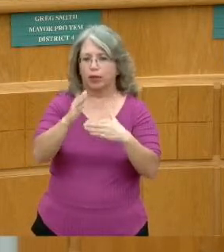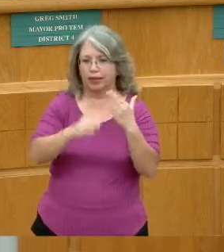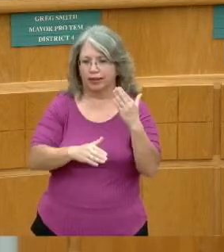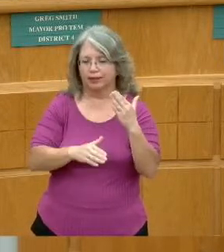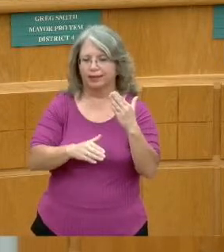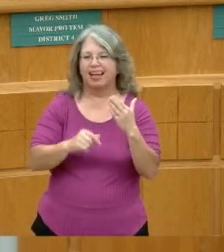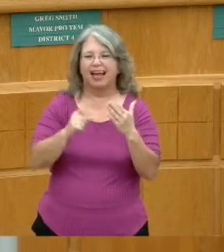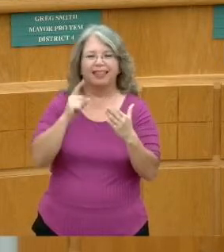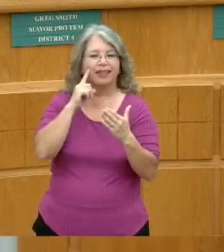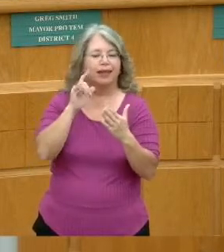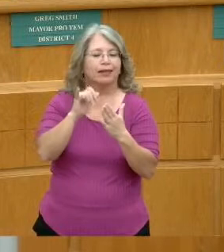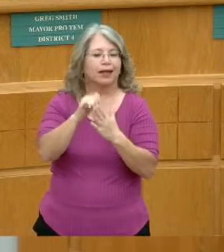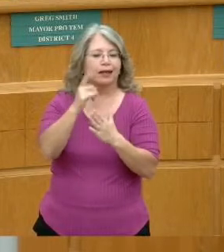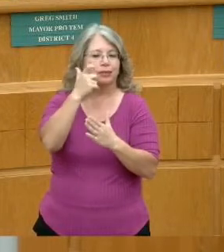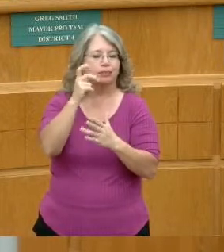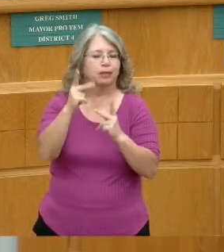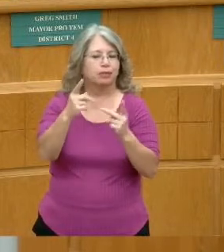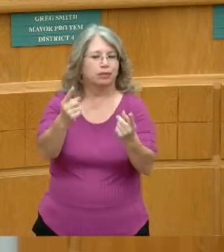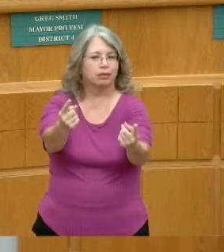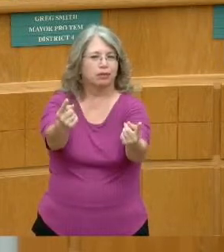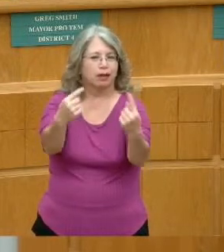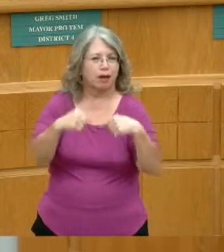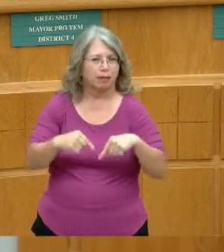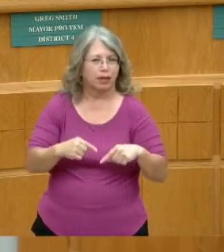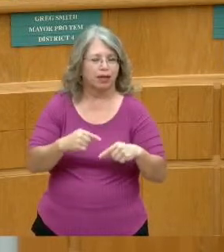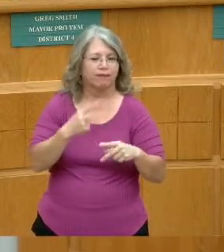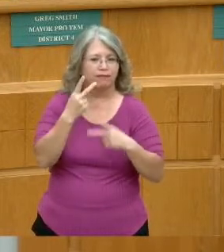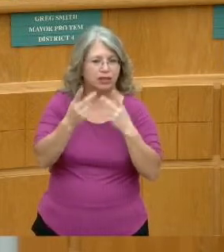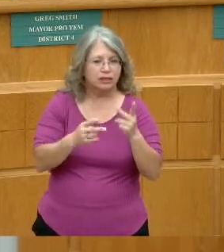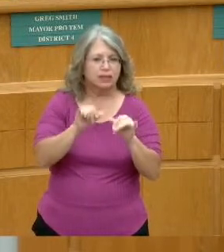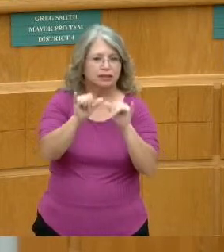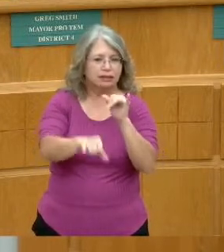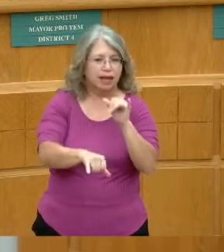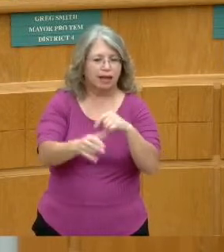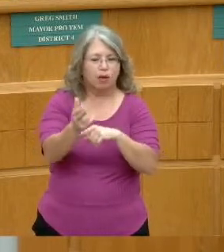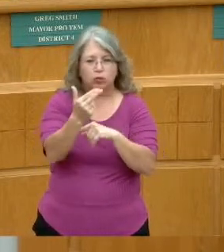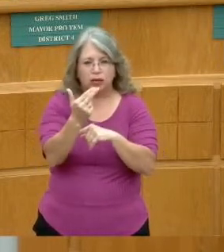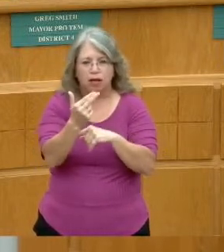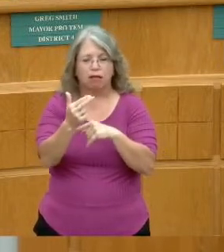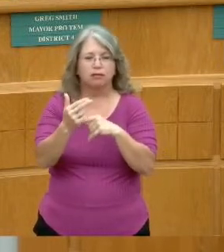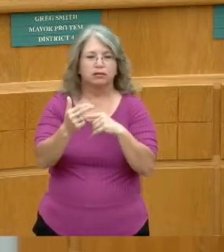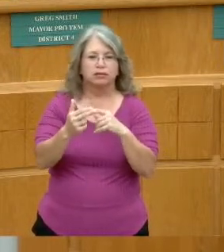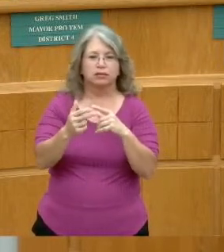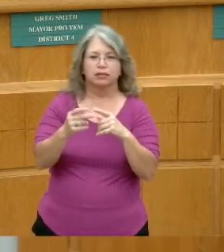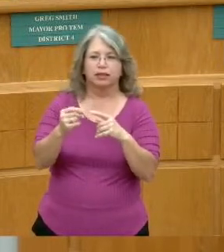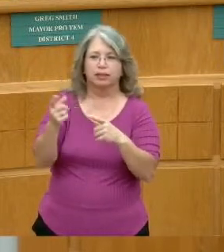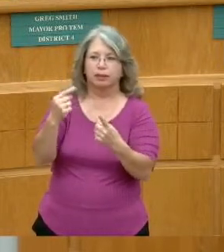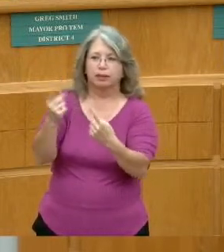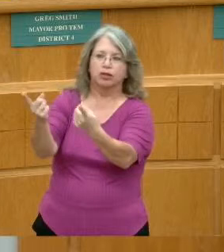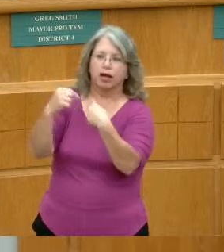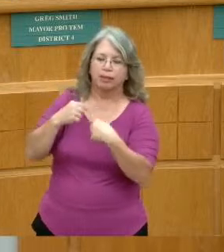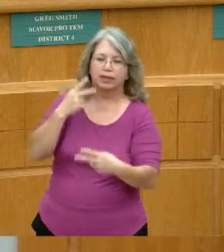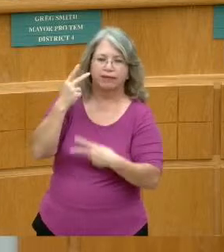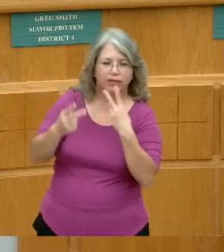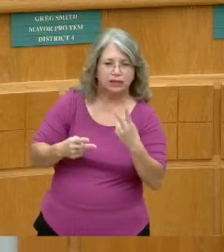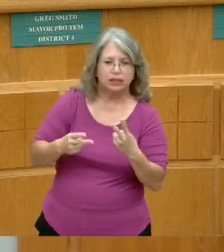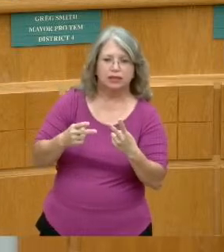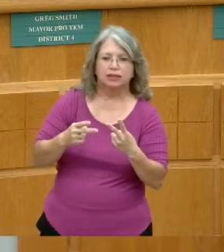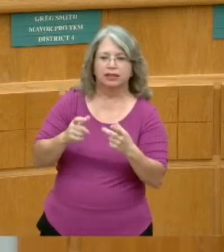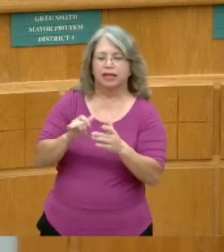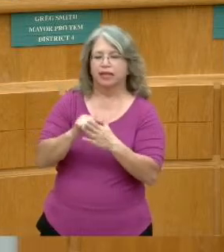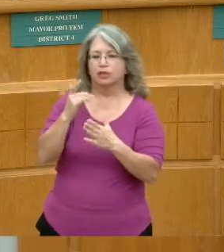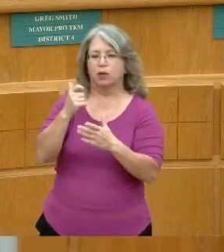with the hotels and people coming in from the outside. So we see these huge differences in encounters from weekdays to weekends.